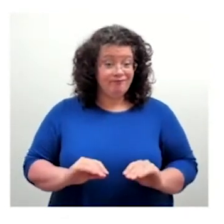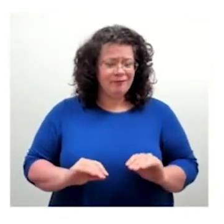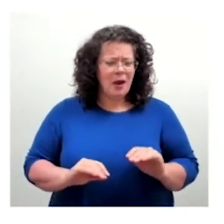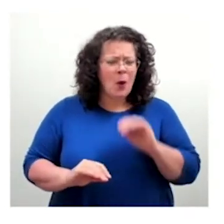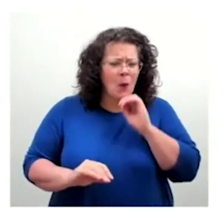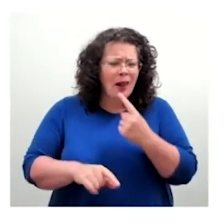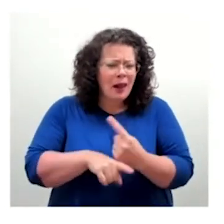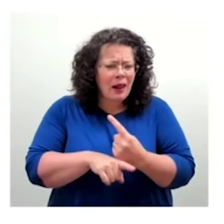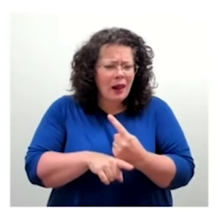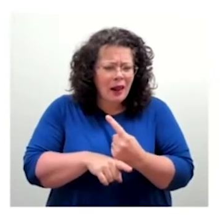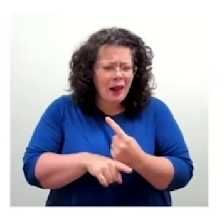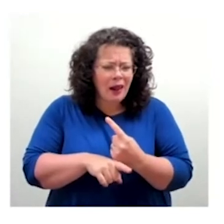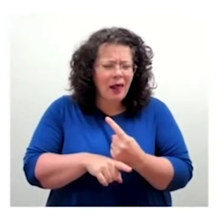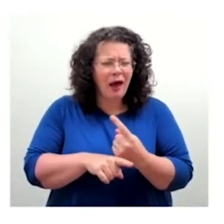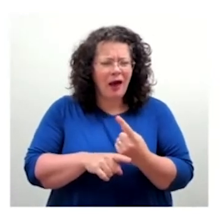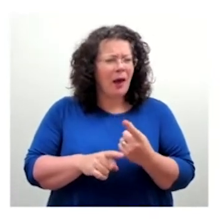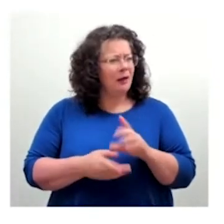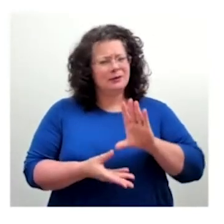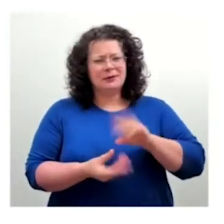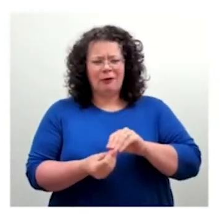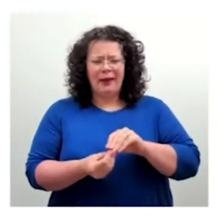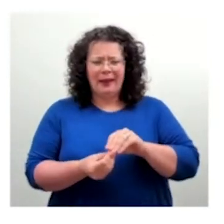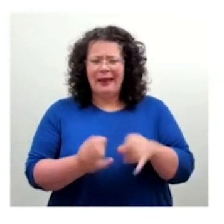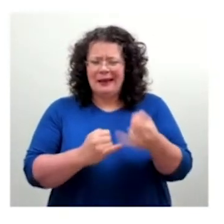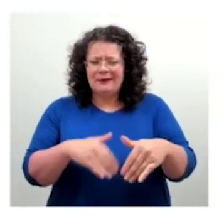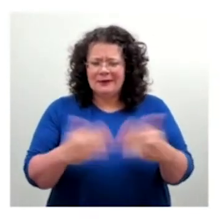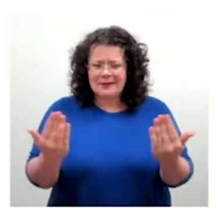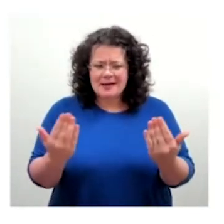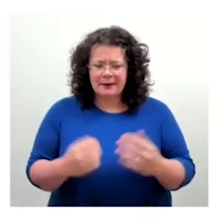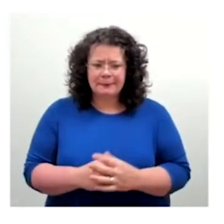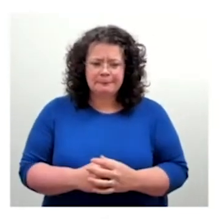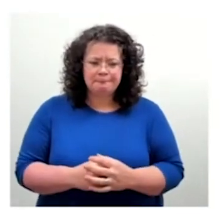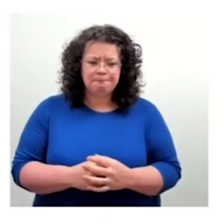who's made TechShare Pro happen this year. Obviously, our sponsors,